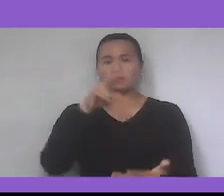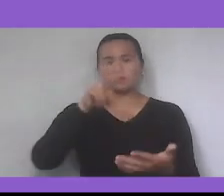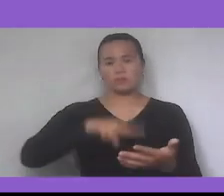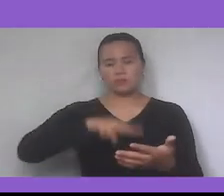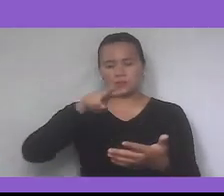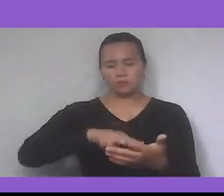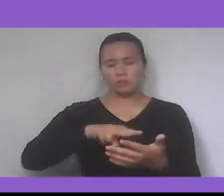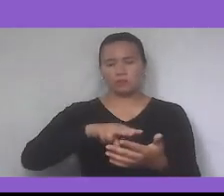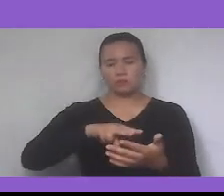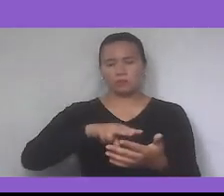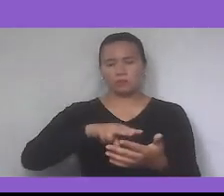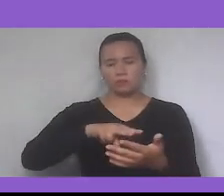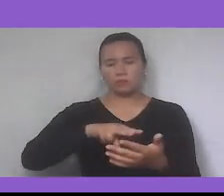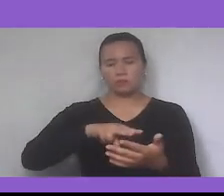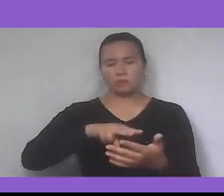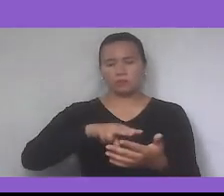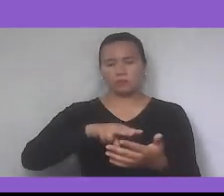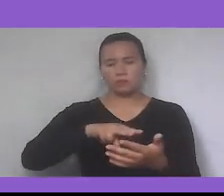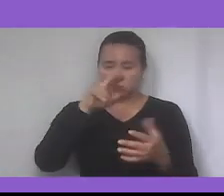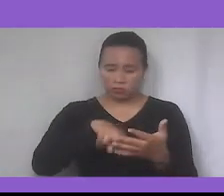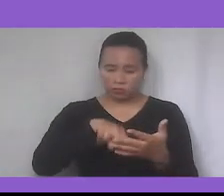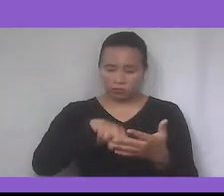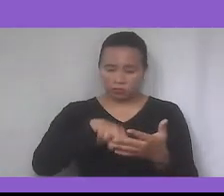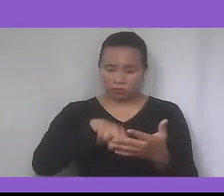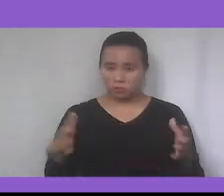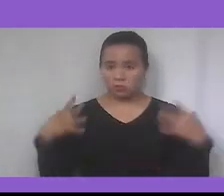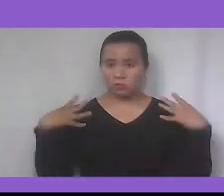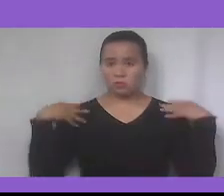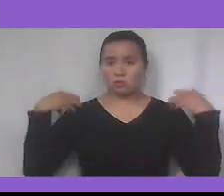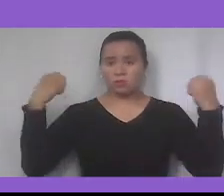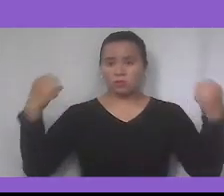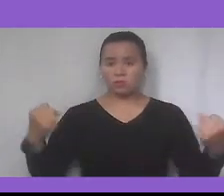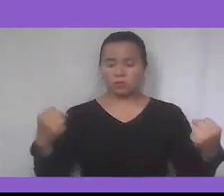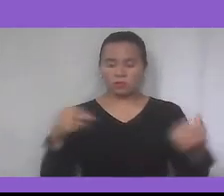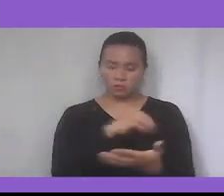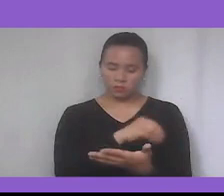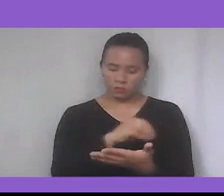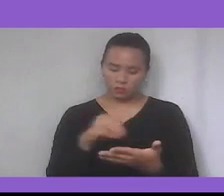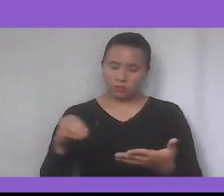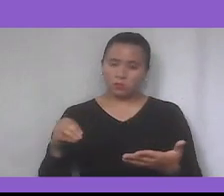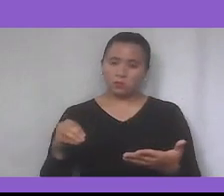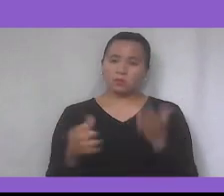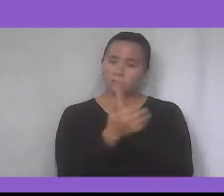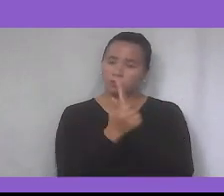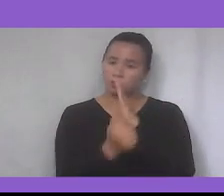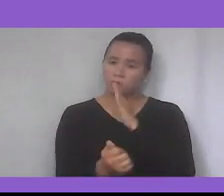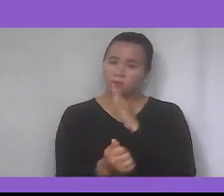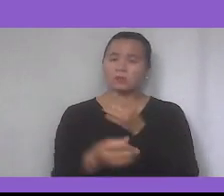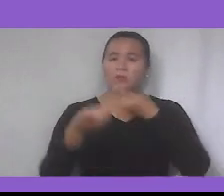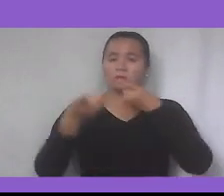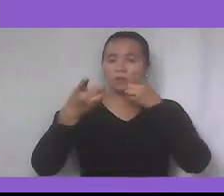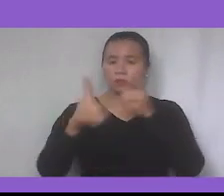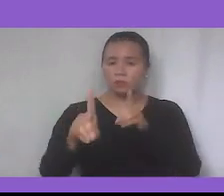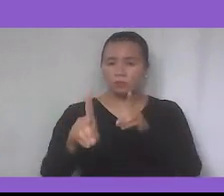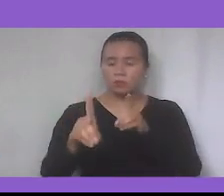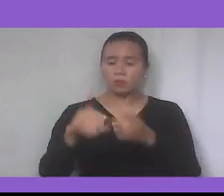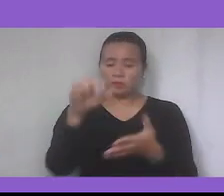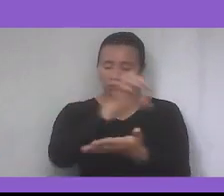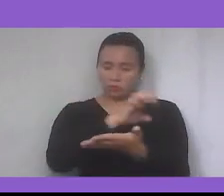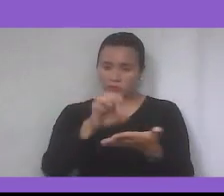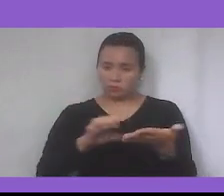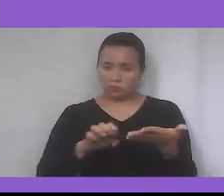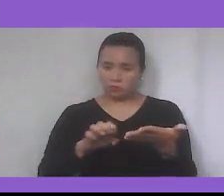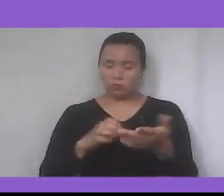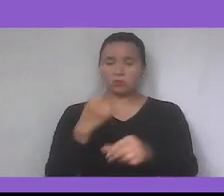So that's it. Improve their reading through immersive reader. Strengthen